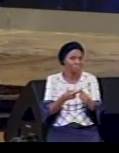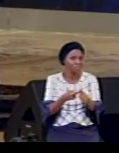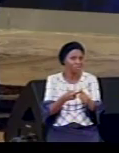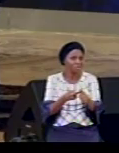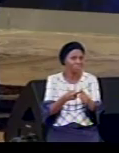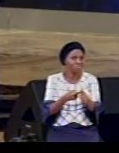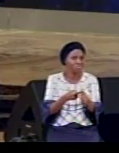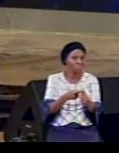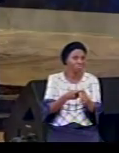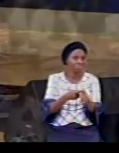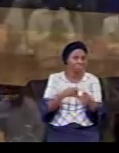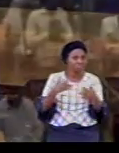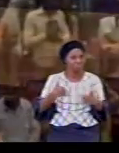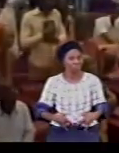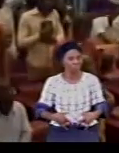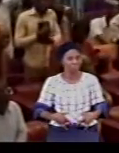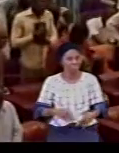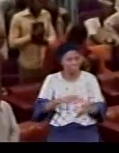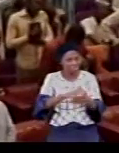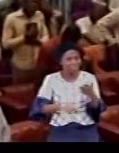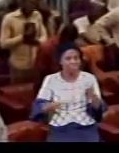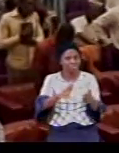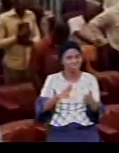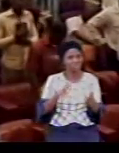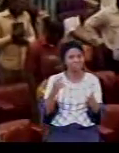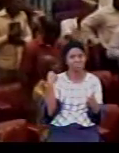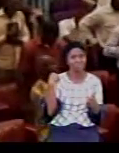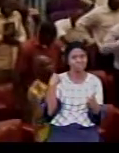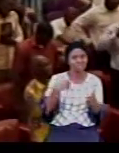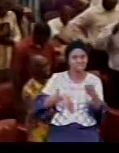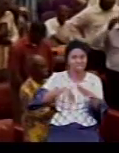Remove your shoulders from their yoke.